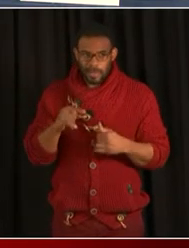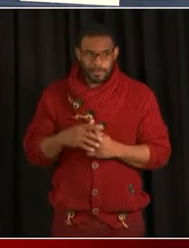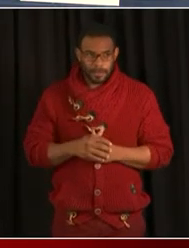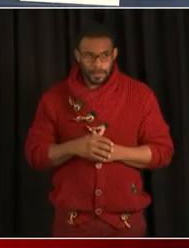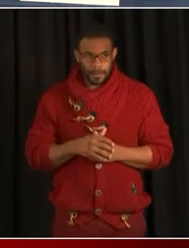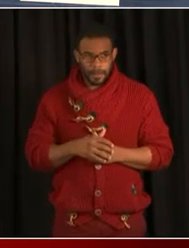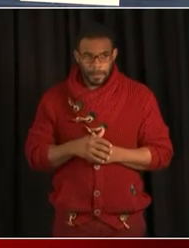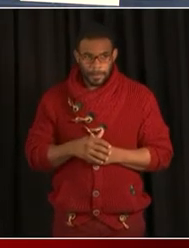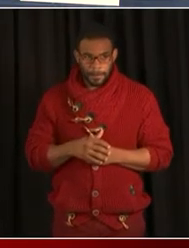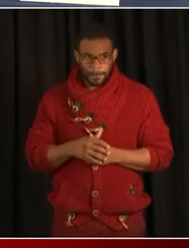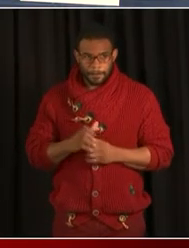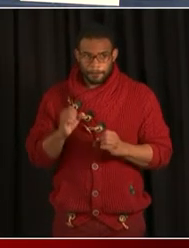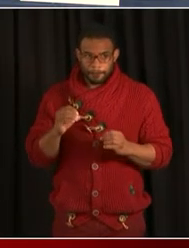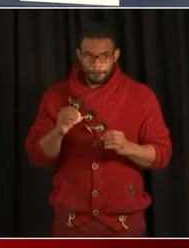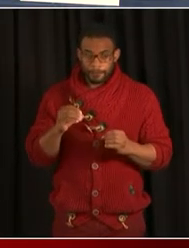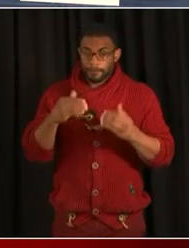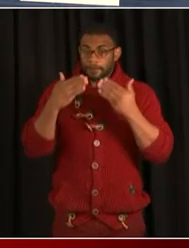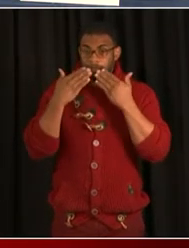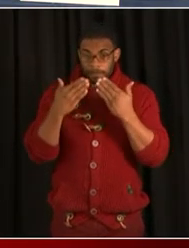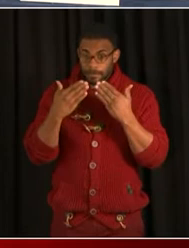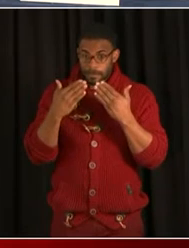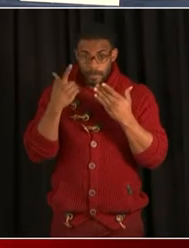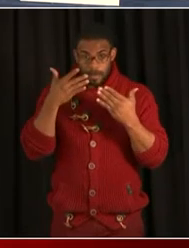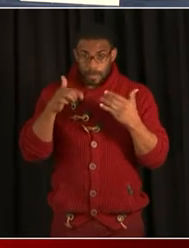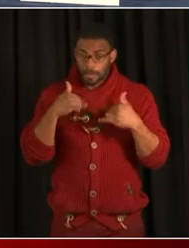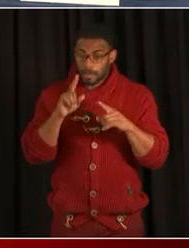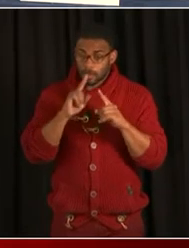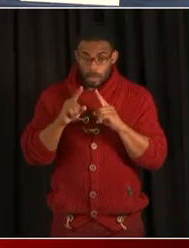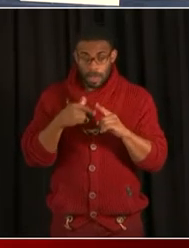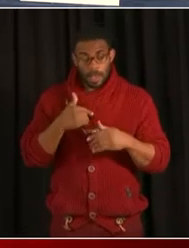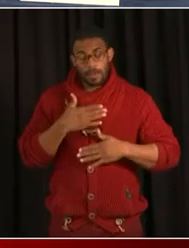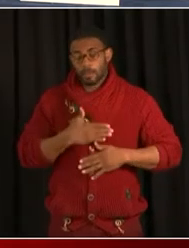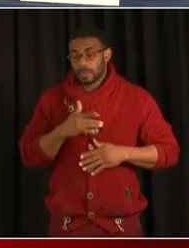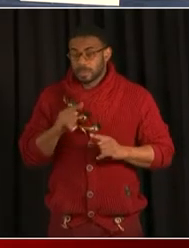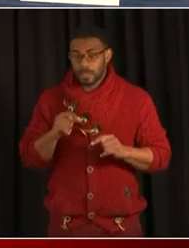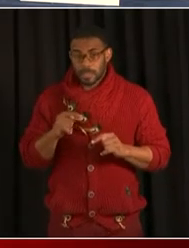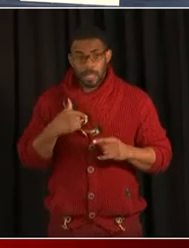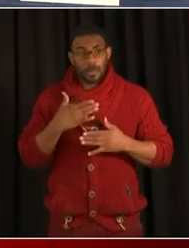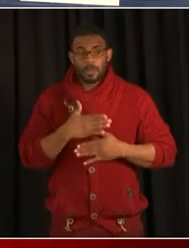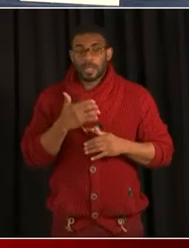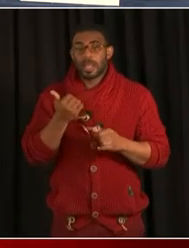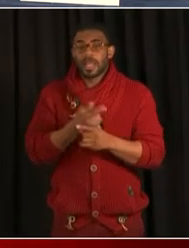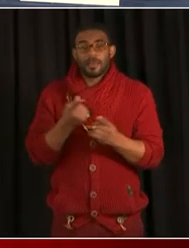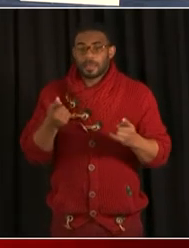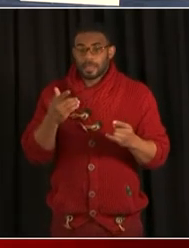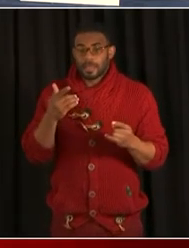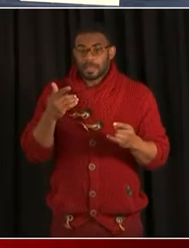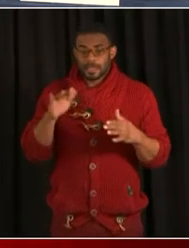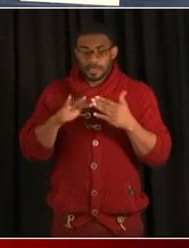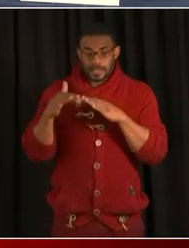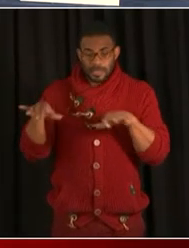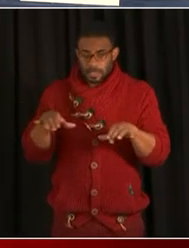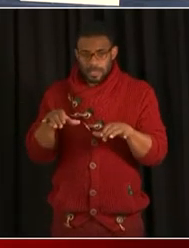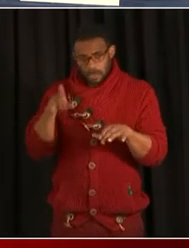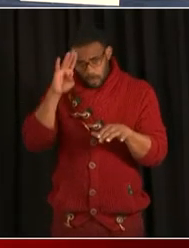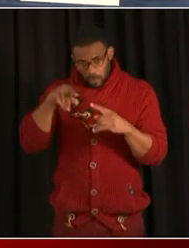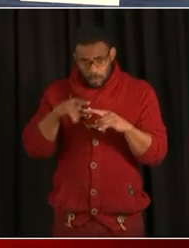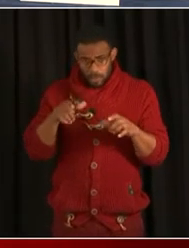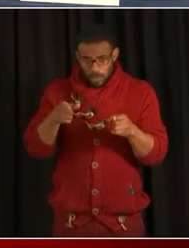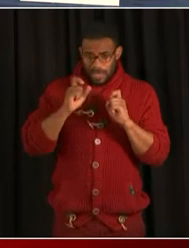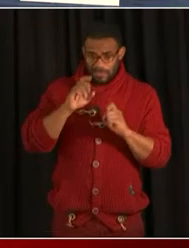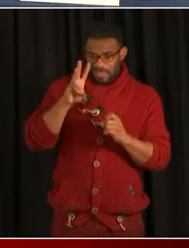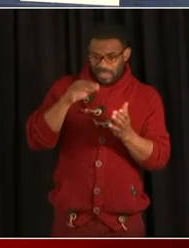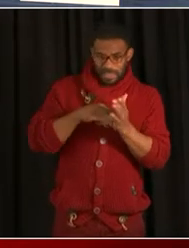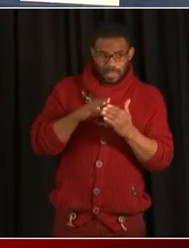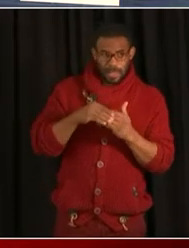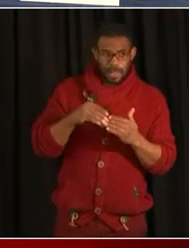have it. So thank you. Thank you for letting me talk. I appreciate it. I appreciate everything that the city has done. You know, when you guys